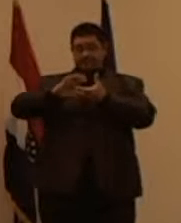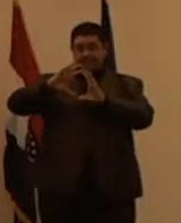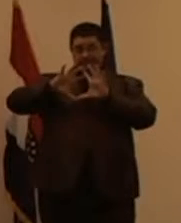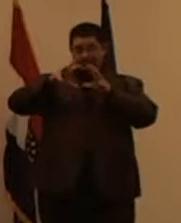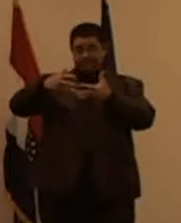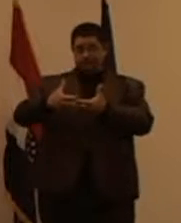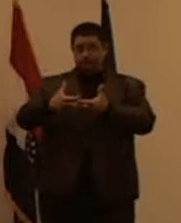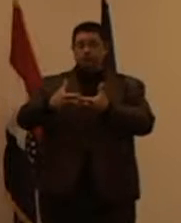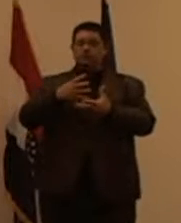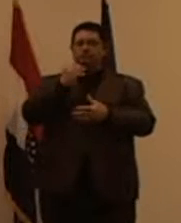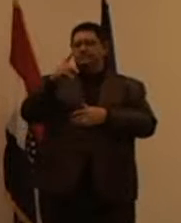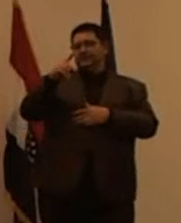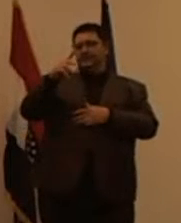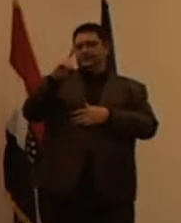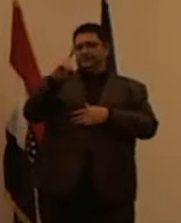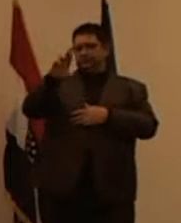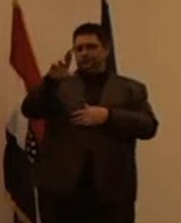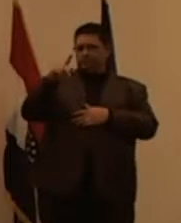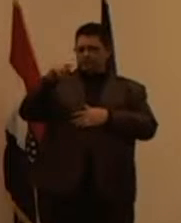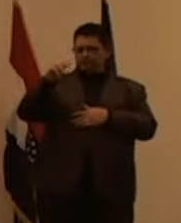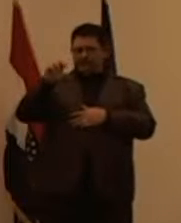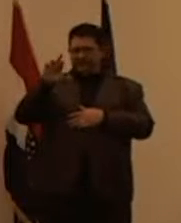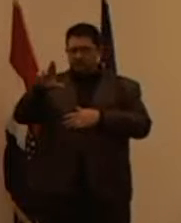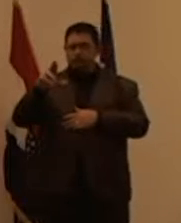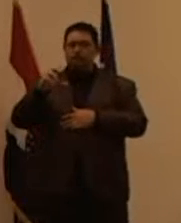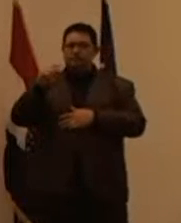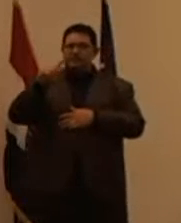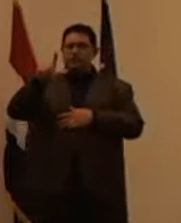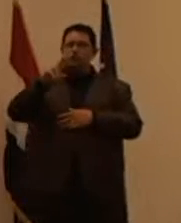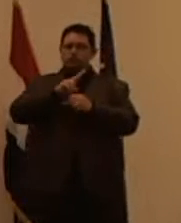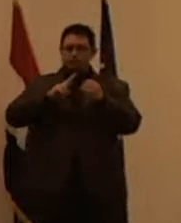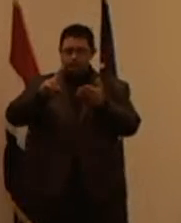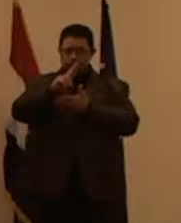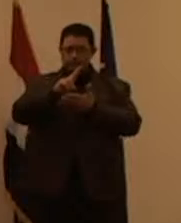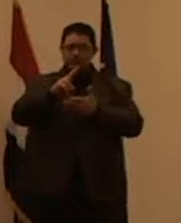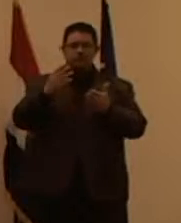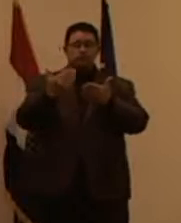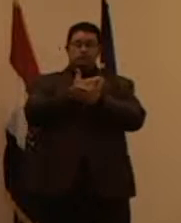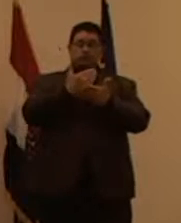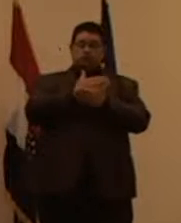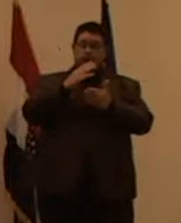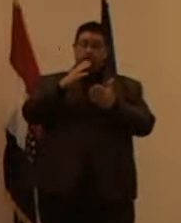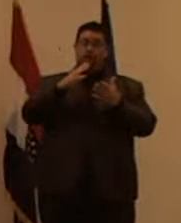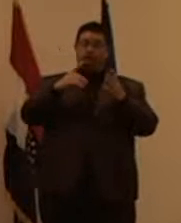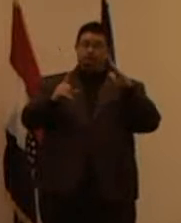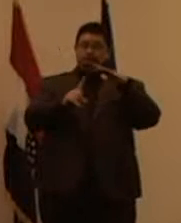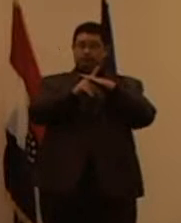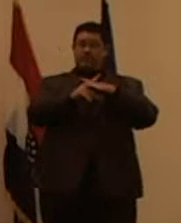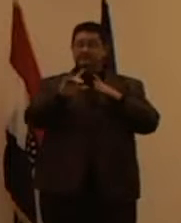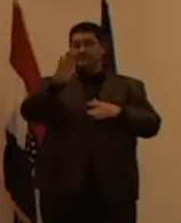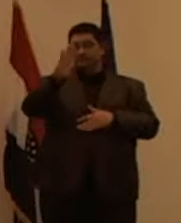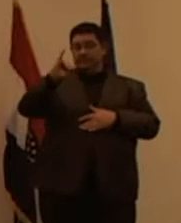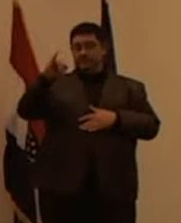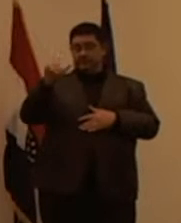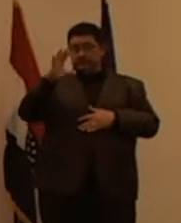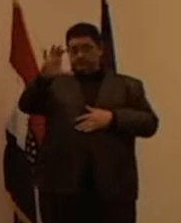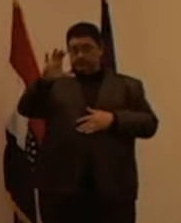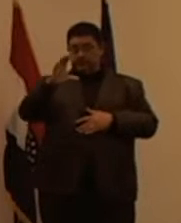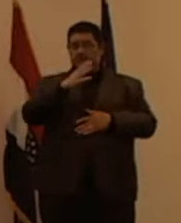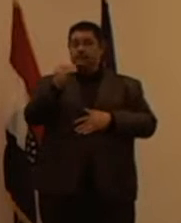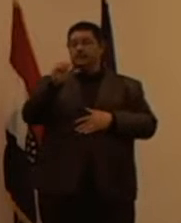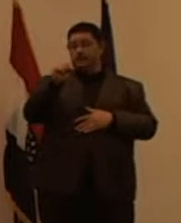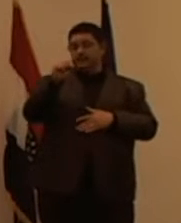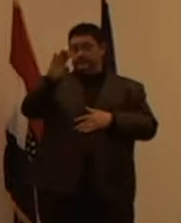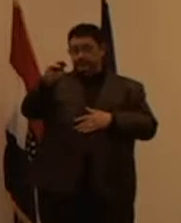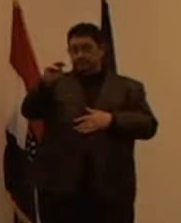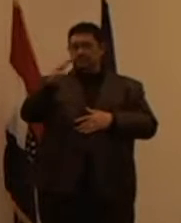at St. Louis University, the average new hospitalizations for COVID-19 at BJC, Mercy, SSM,